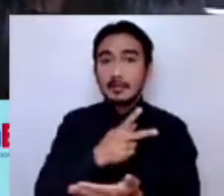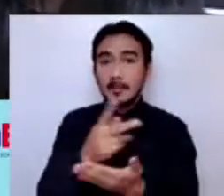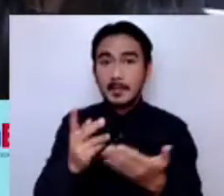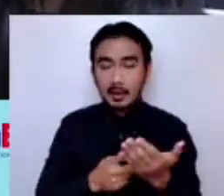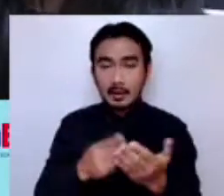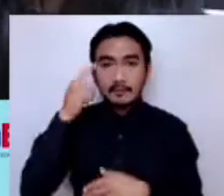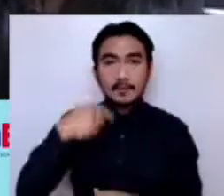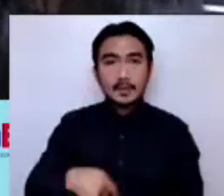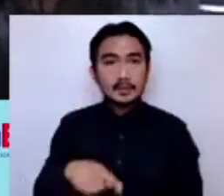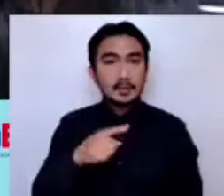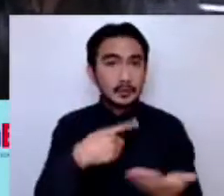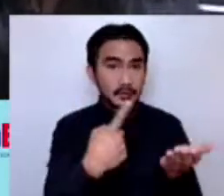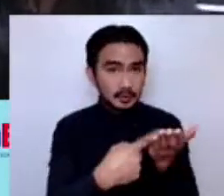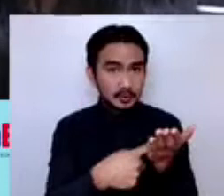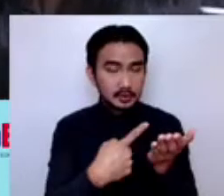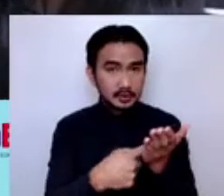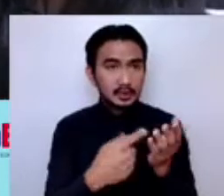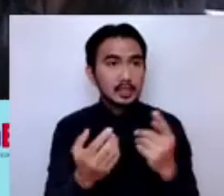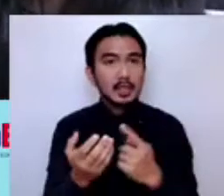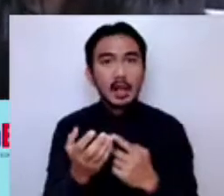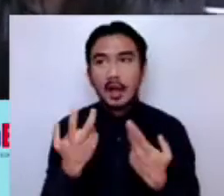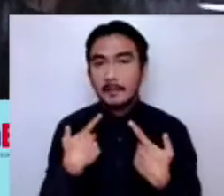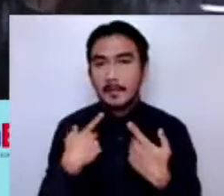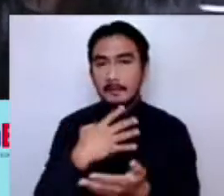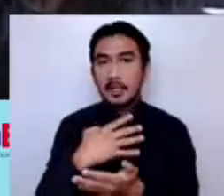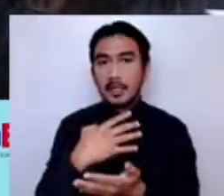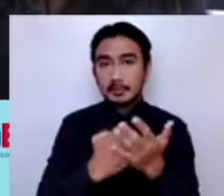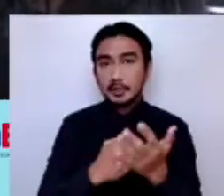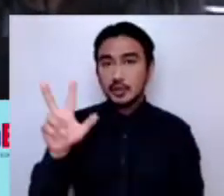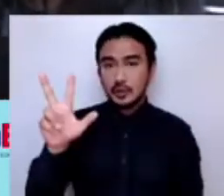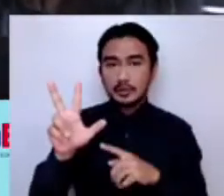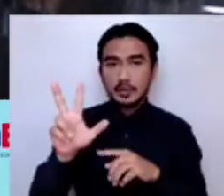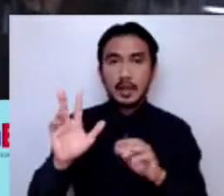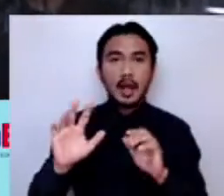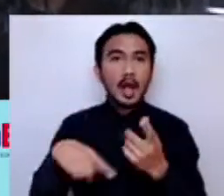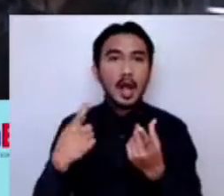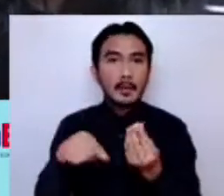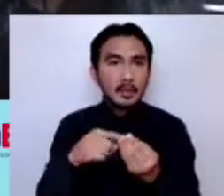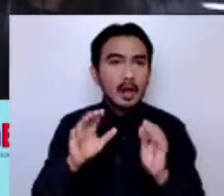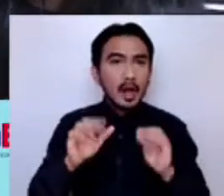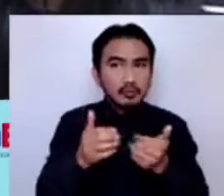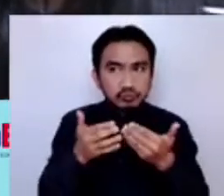our discussion for episode 3, and that is the ways forward, or what's next for the